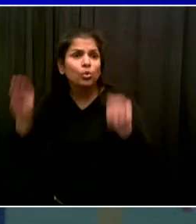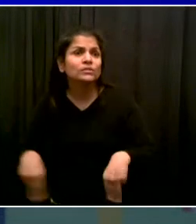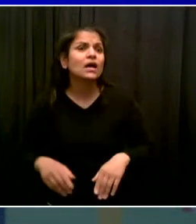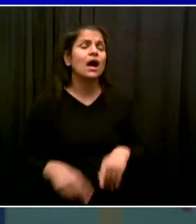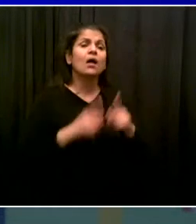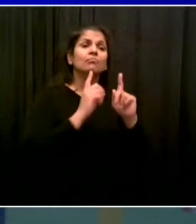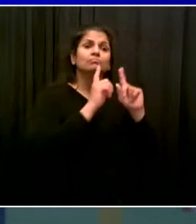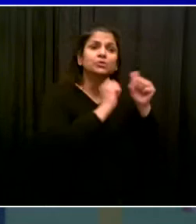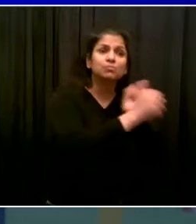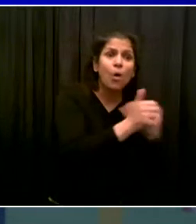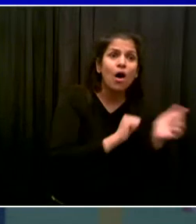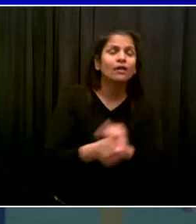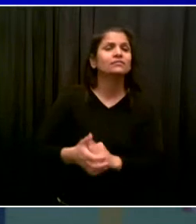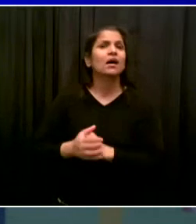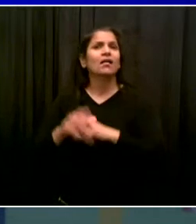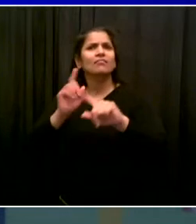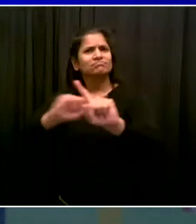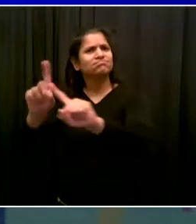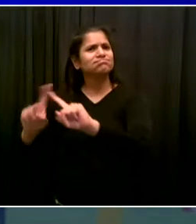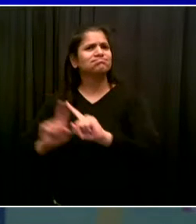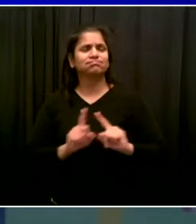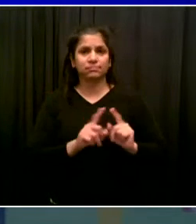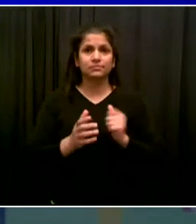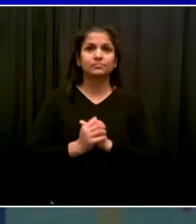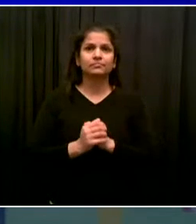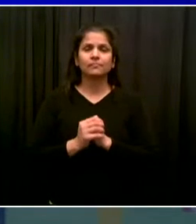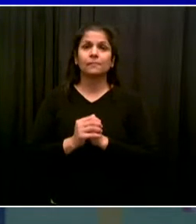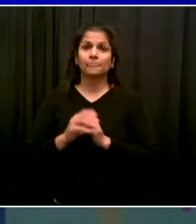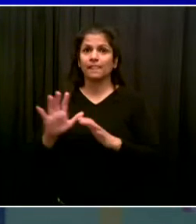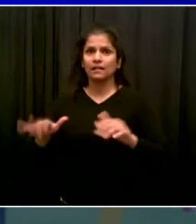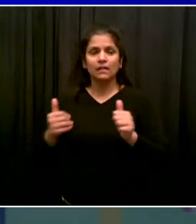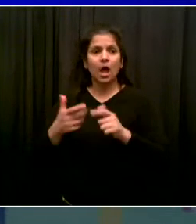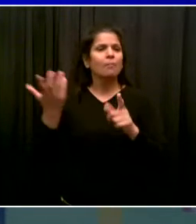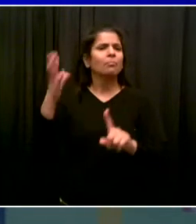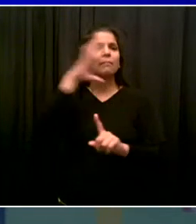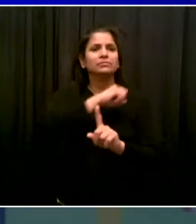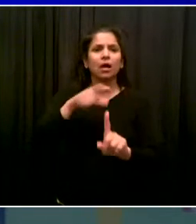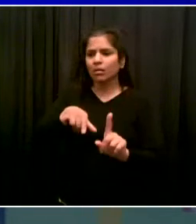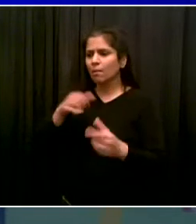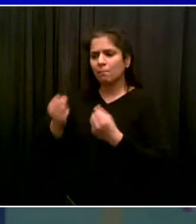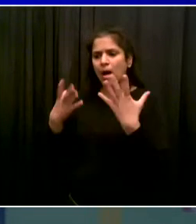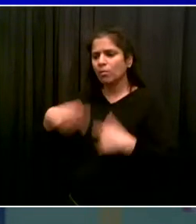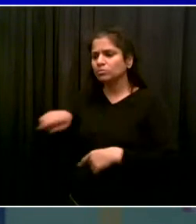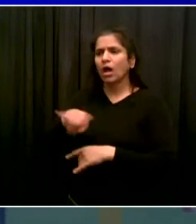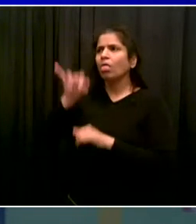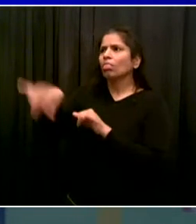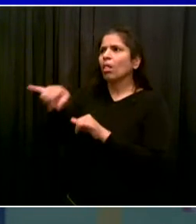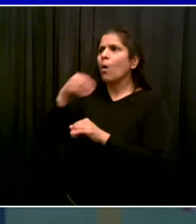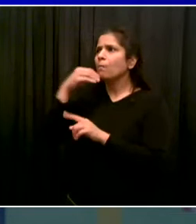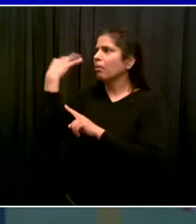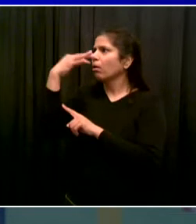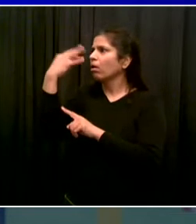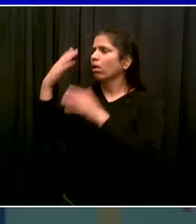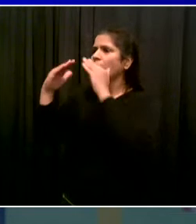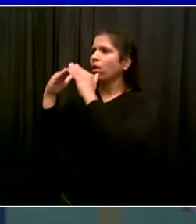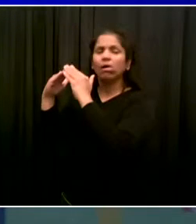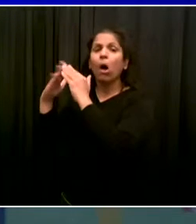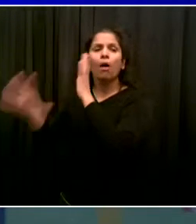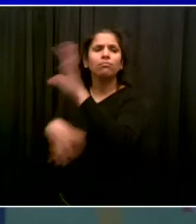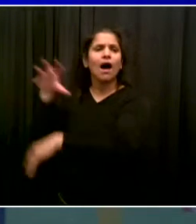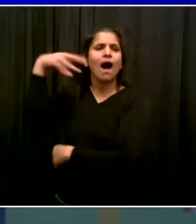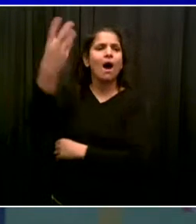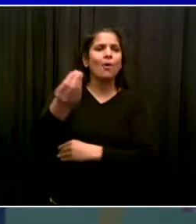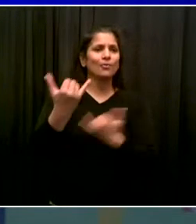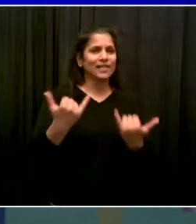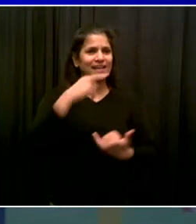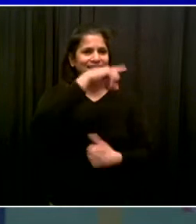great, to continue to make progress, to come back from all the challenges that they've had in the last year. This is the model